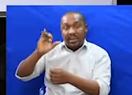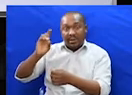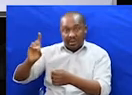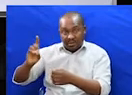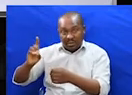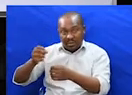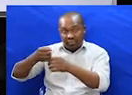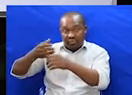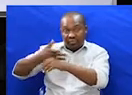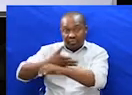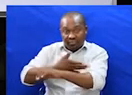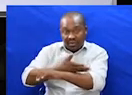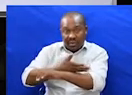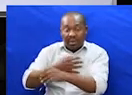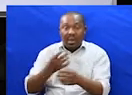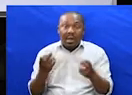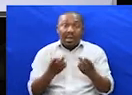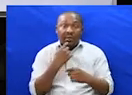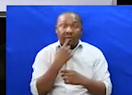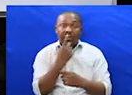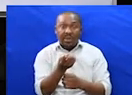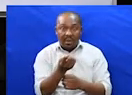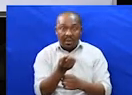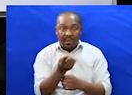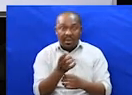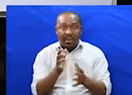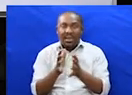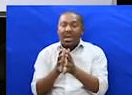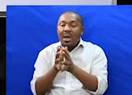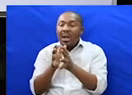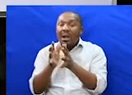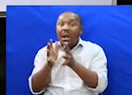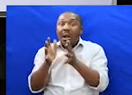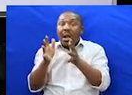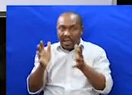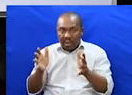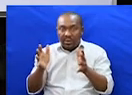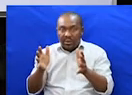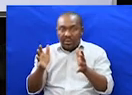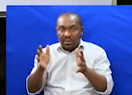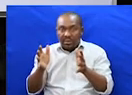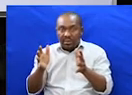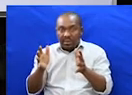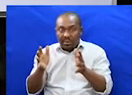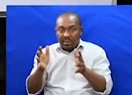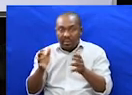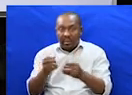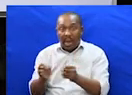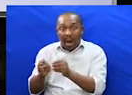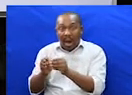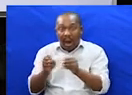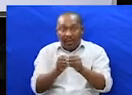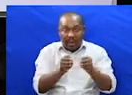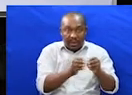students, as we say, they are very large organic compound. In organic chemistry,